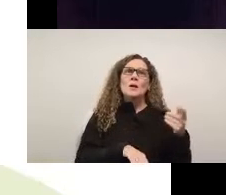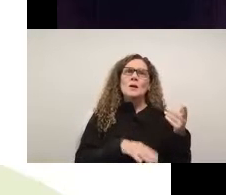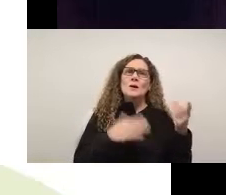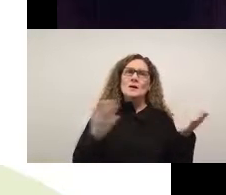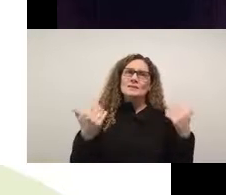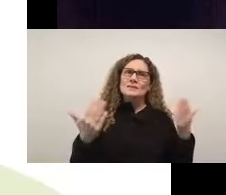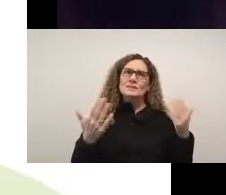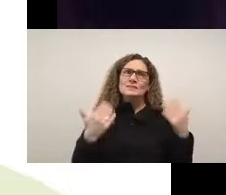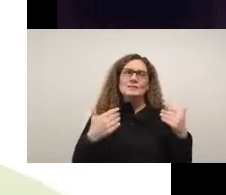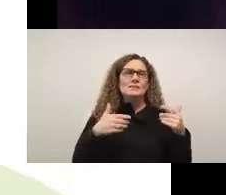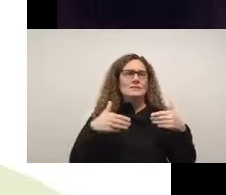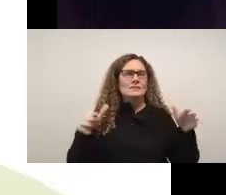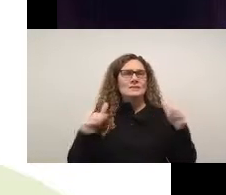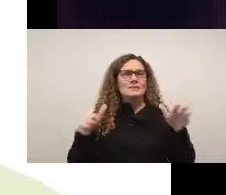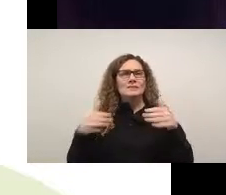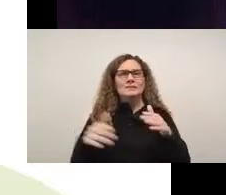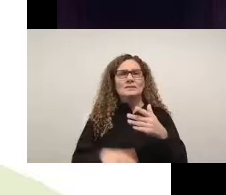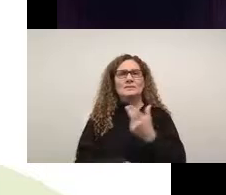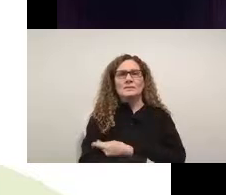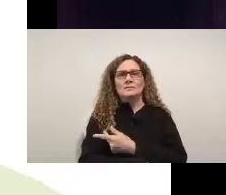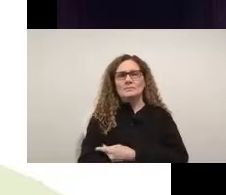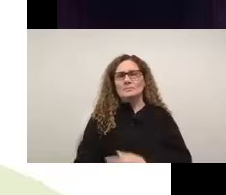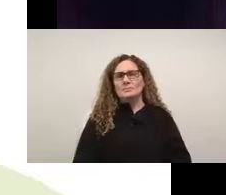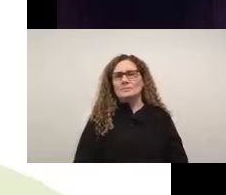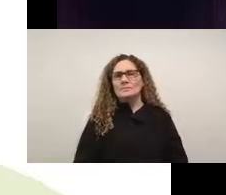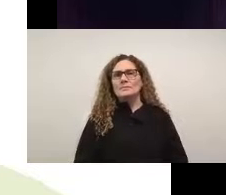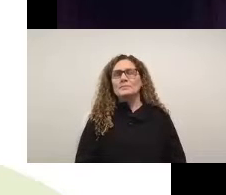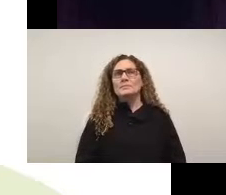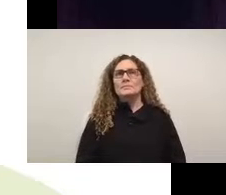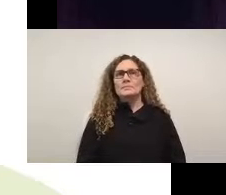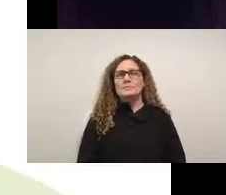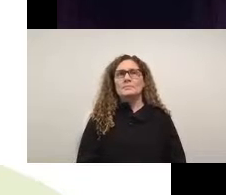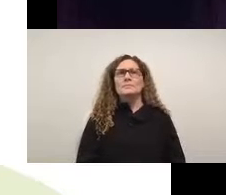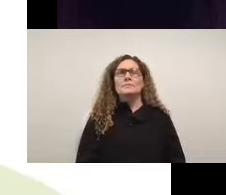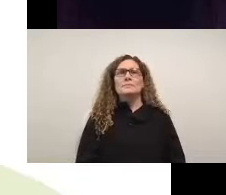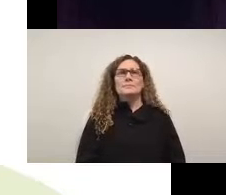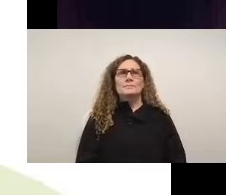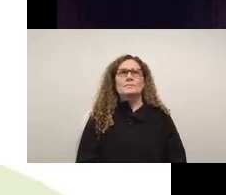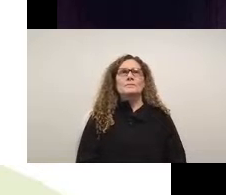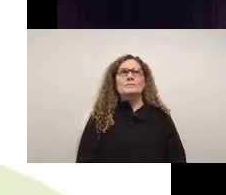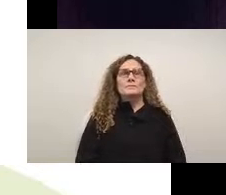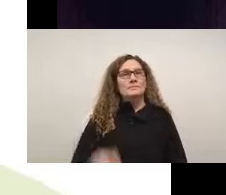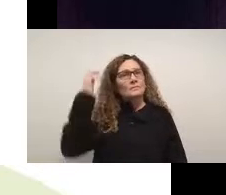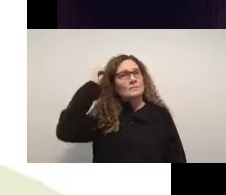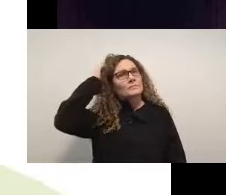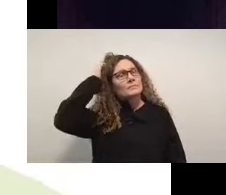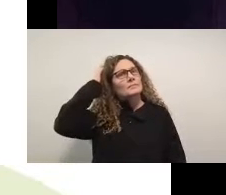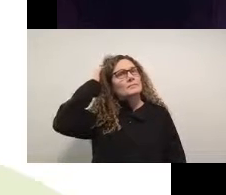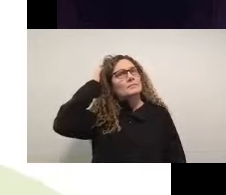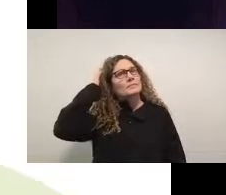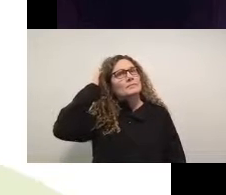rate increased by just about 0.1% from 62.6% to